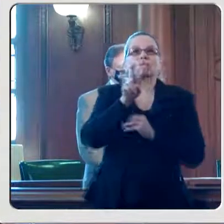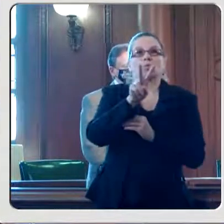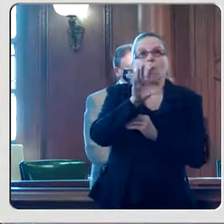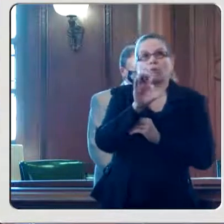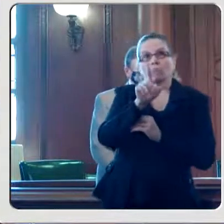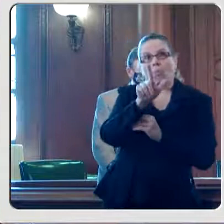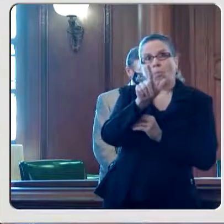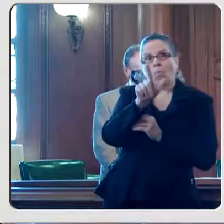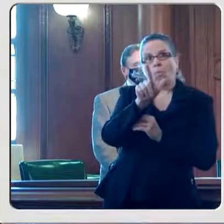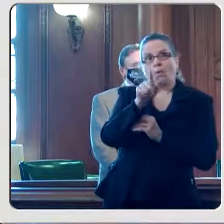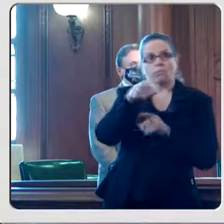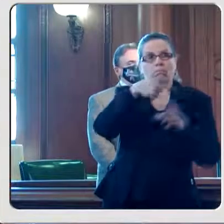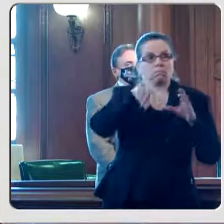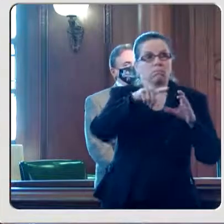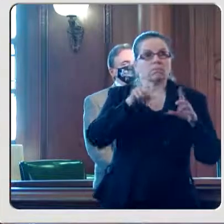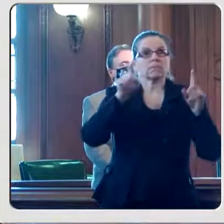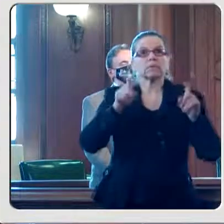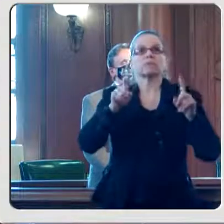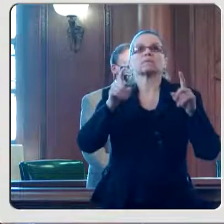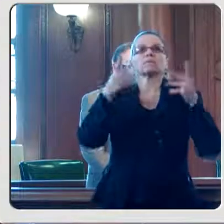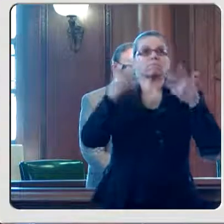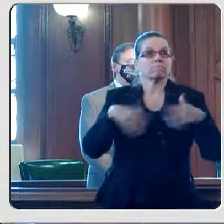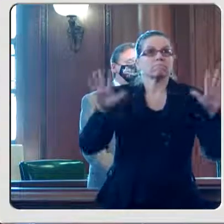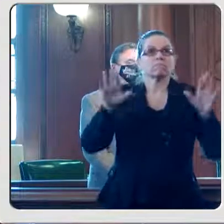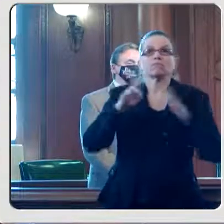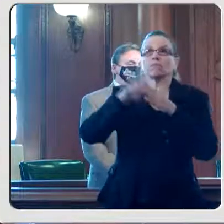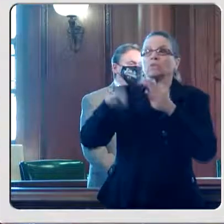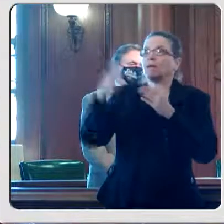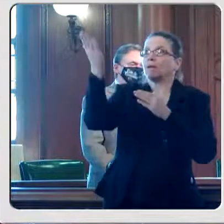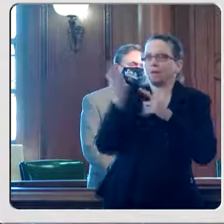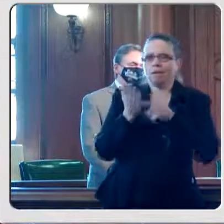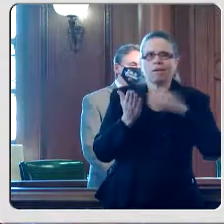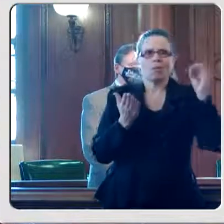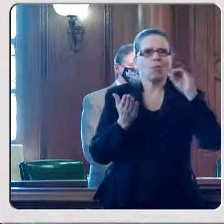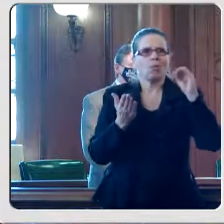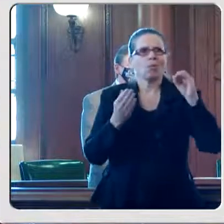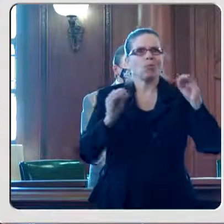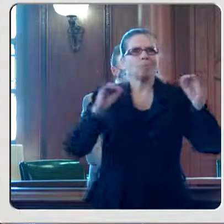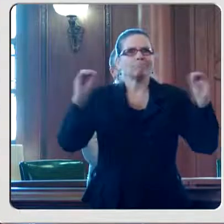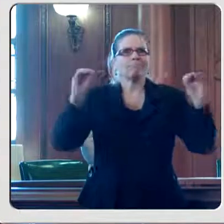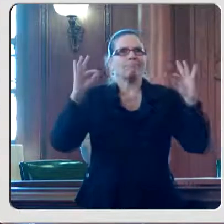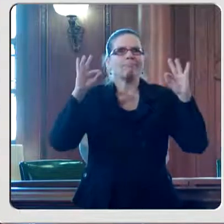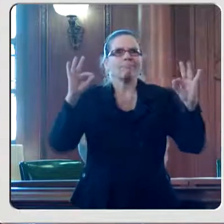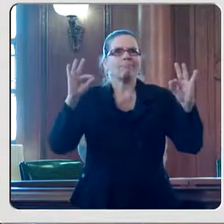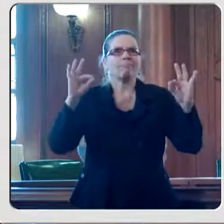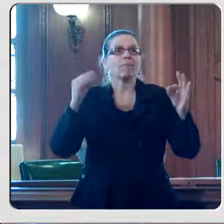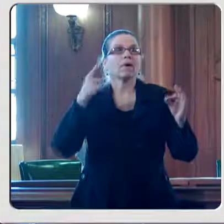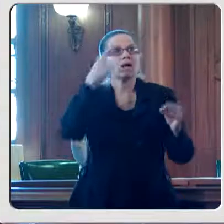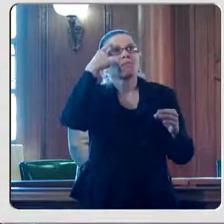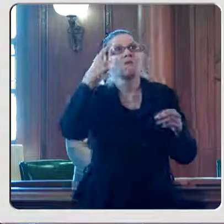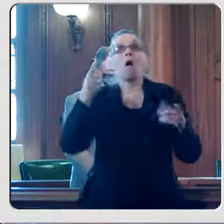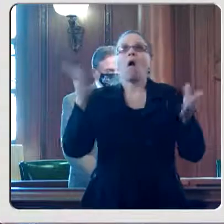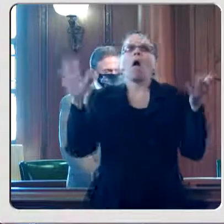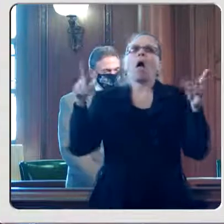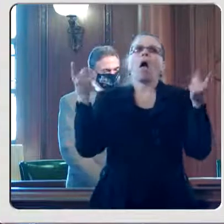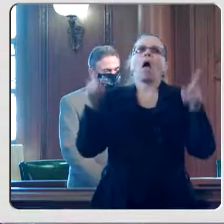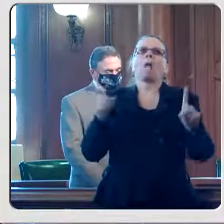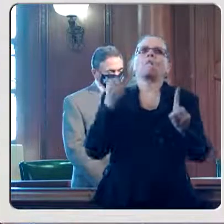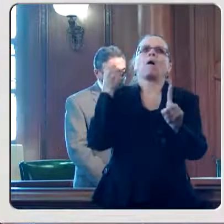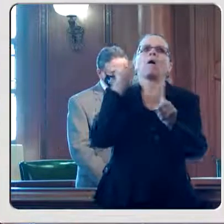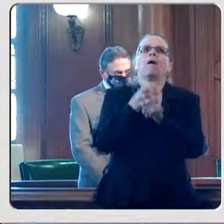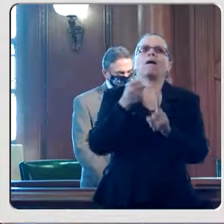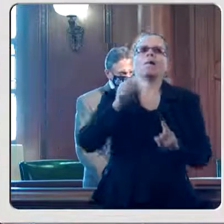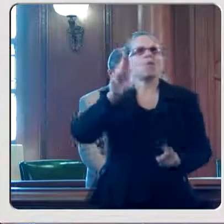That is absolutely amazing. And that doesn't happen by accident. That means that the staff is taking